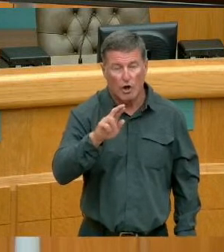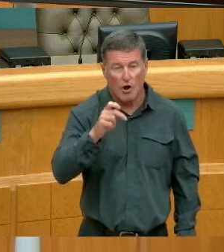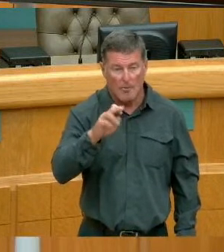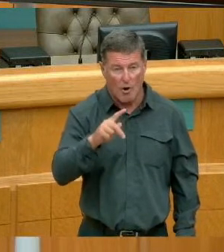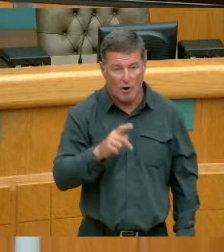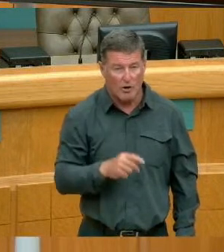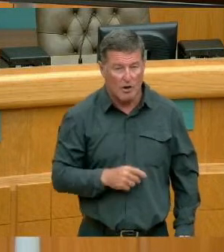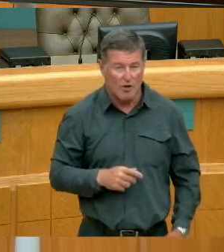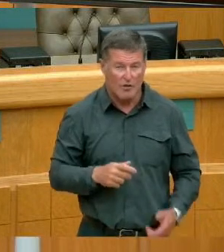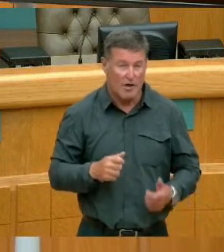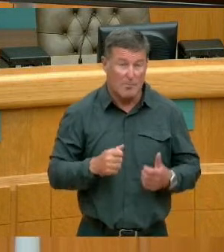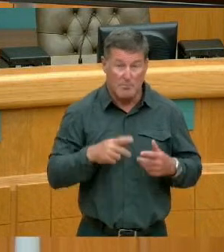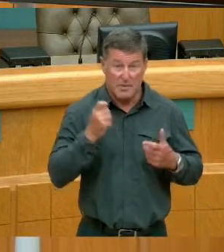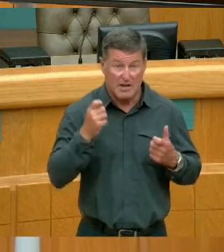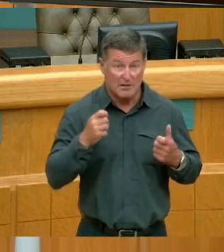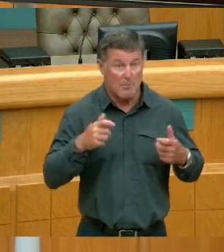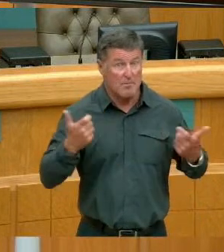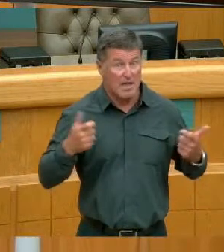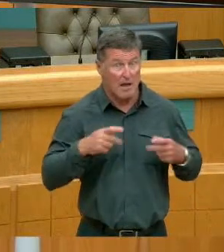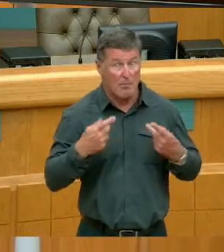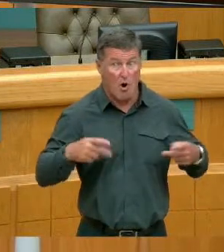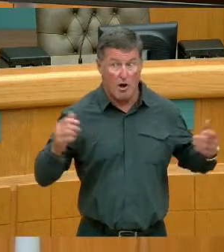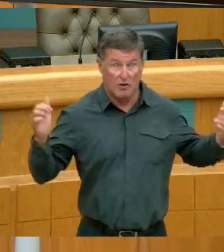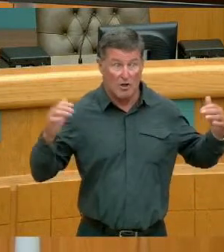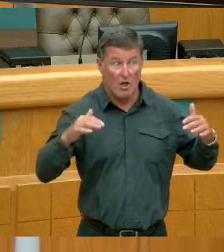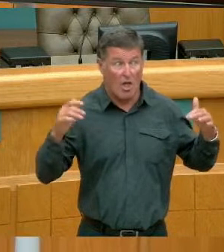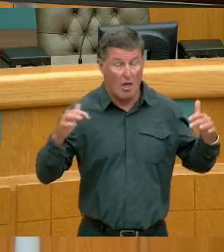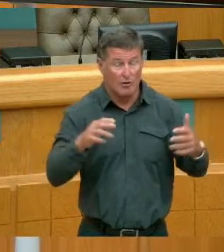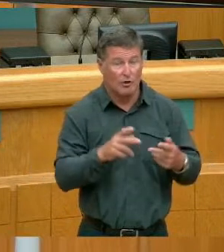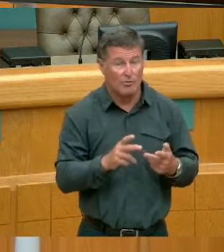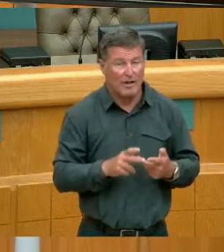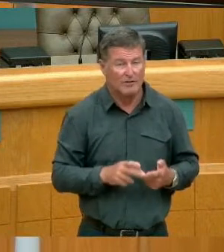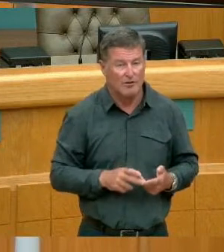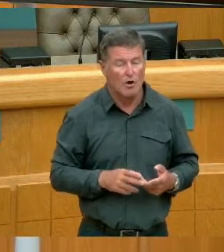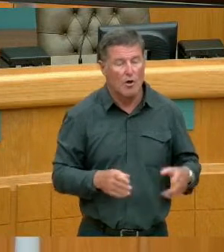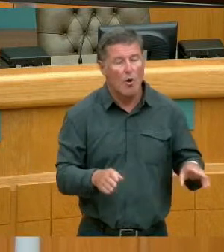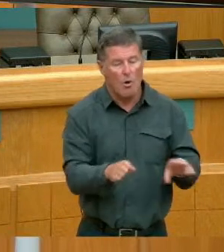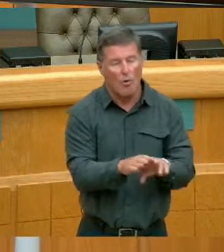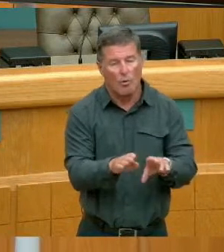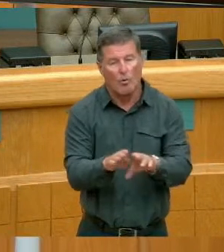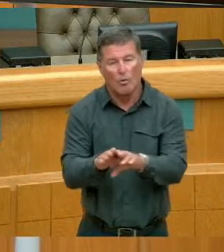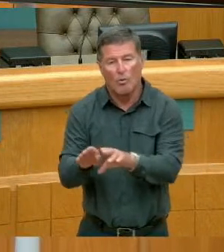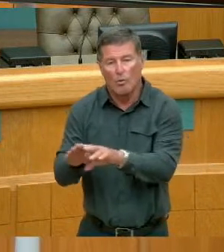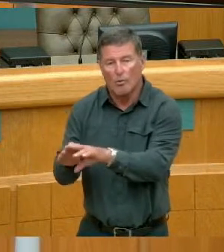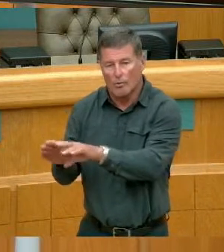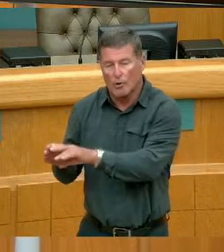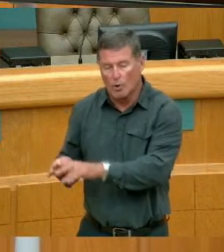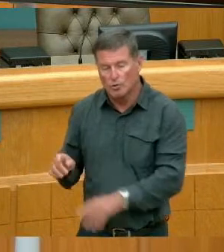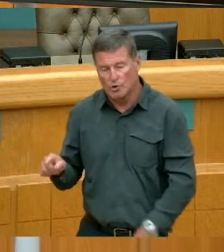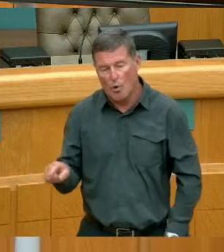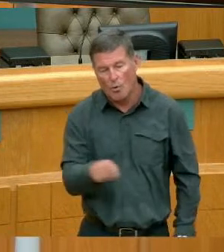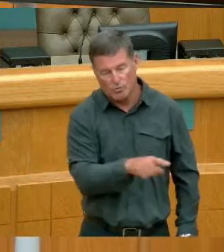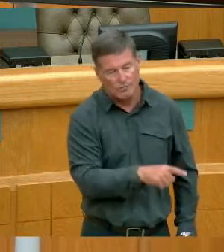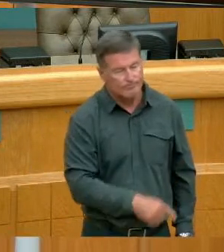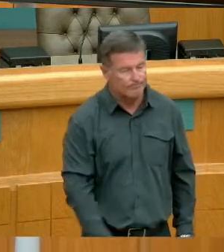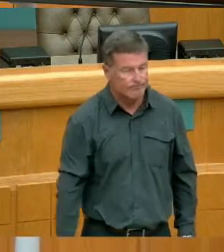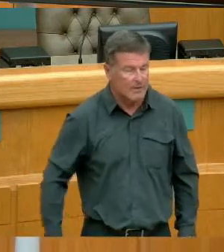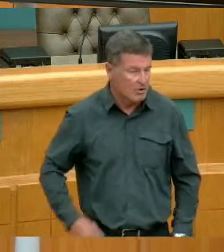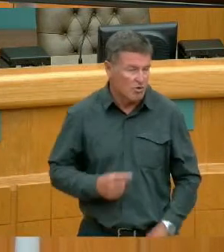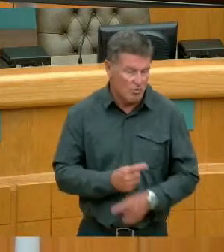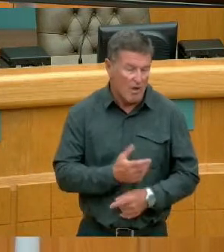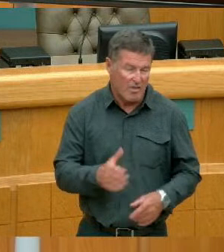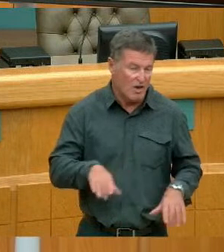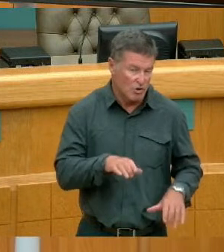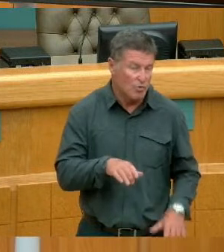big family and other type parties during holidays. We felt the right thing to do would be to close those as well. The goal is to